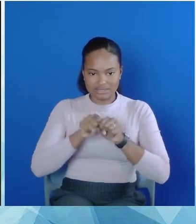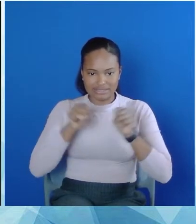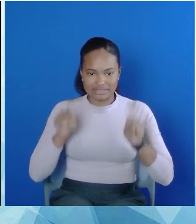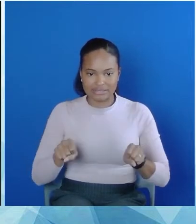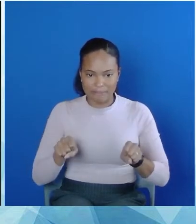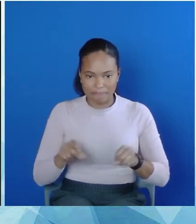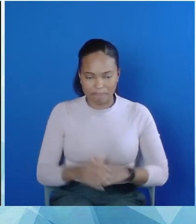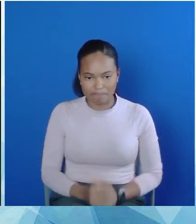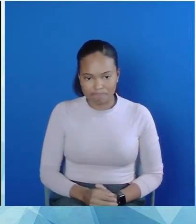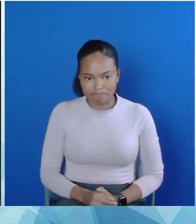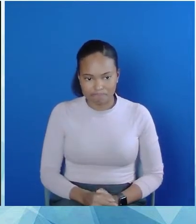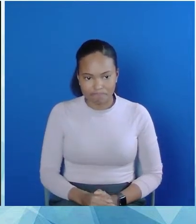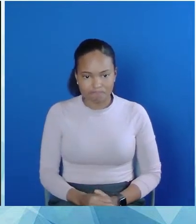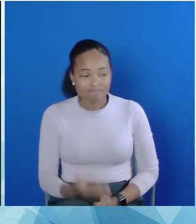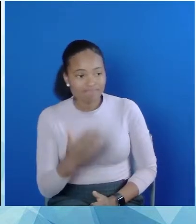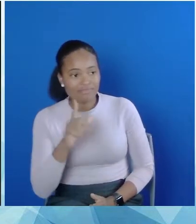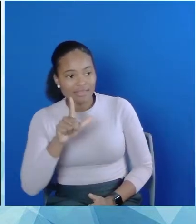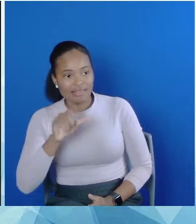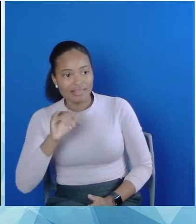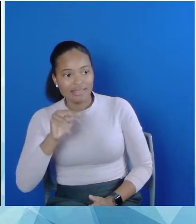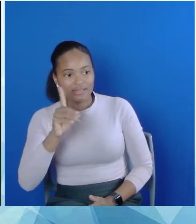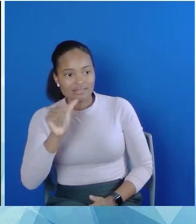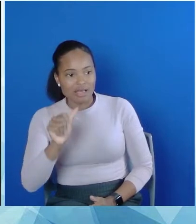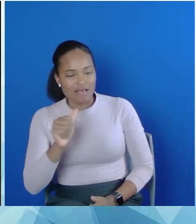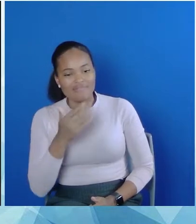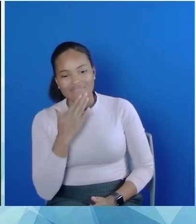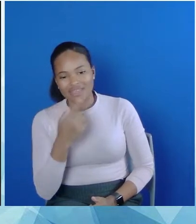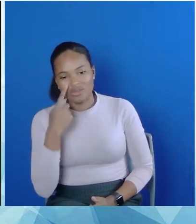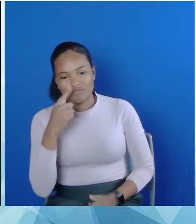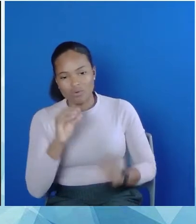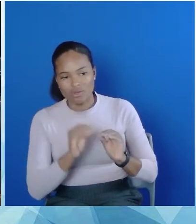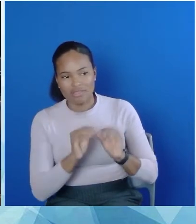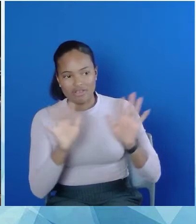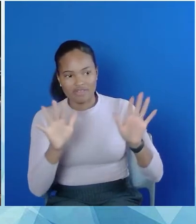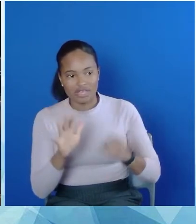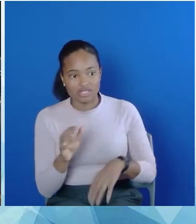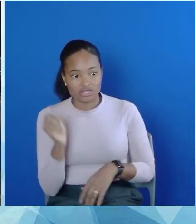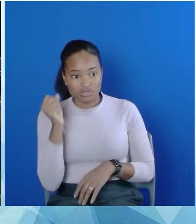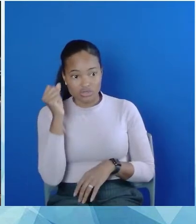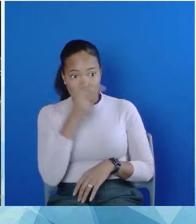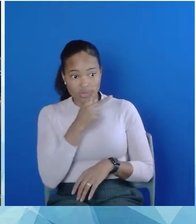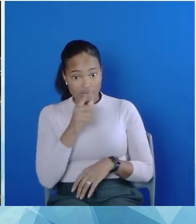Thank you for the clarification. Any other questions regarding those two?